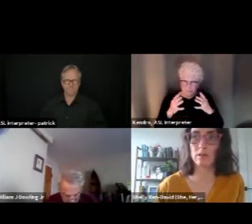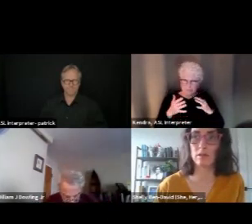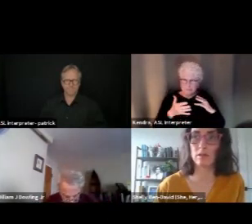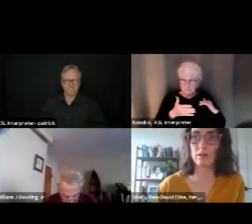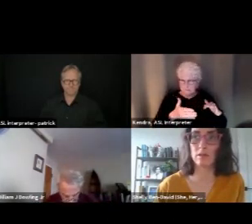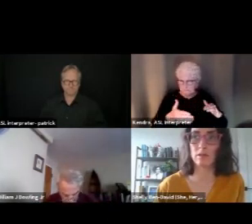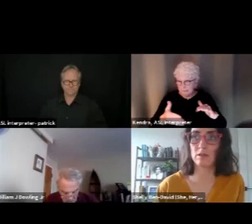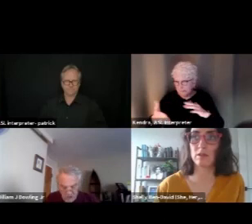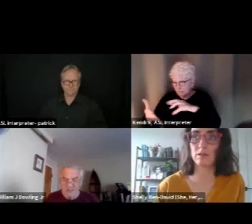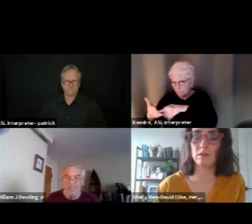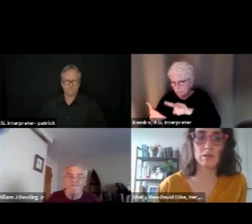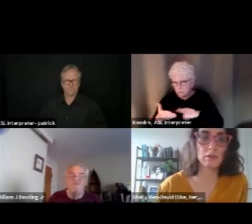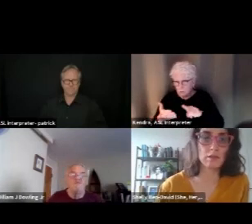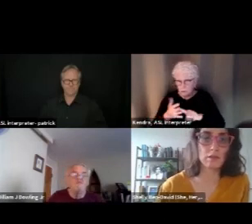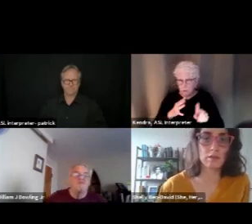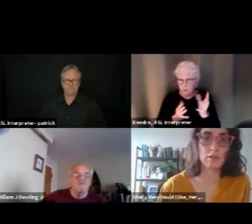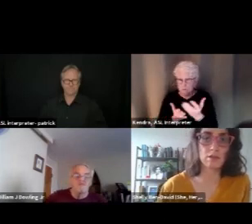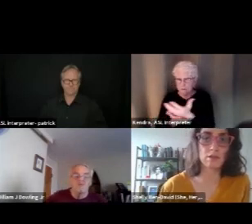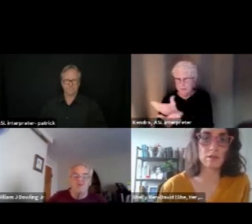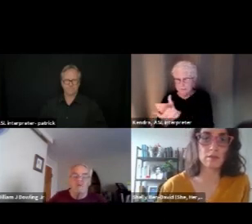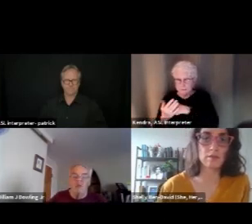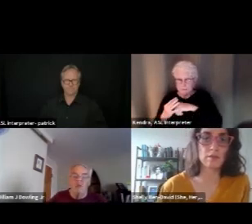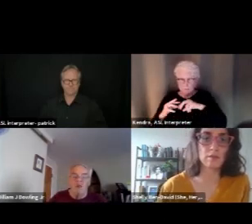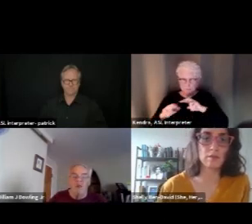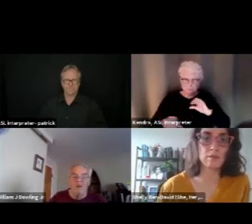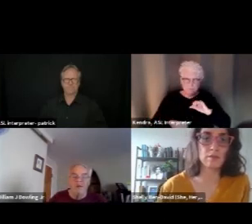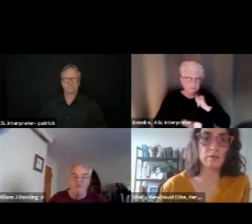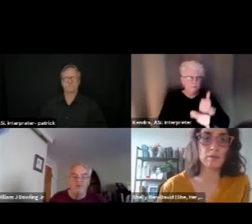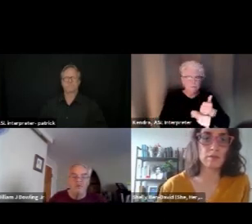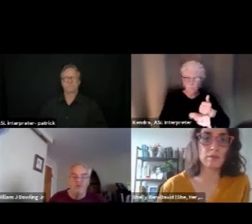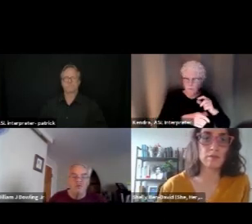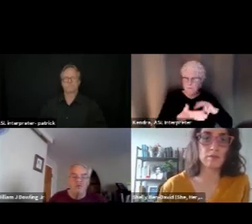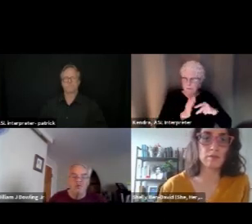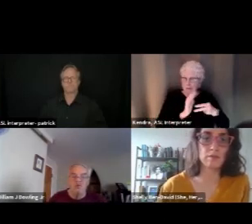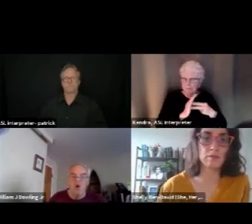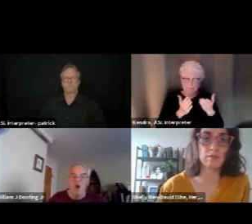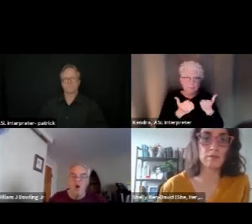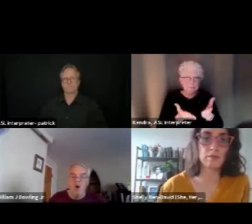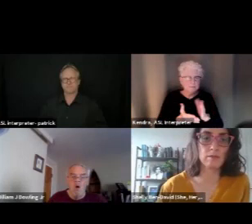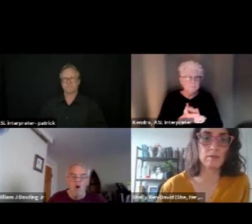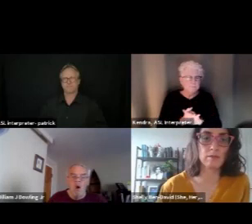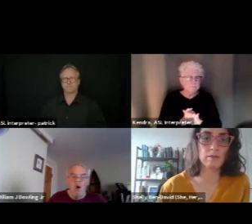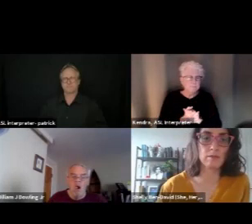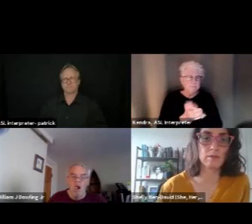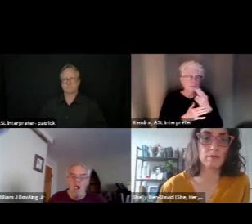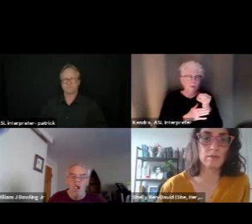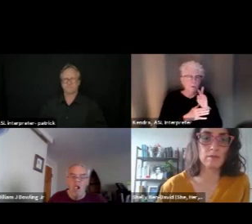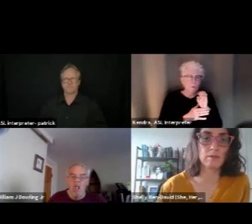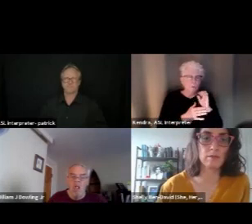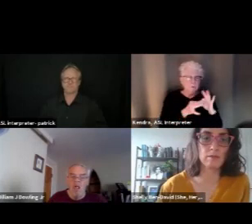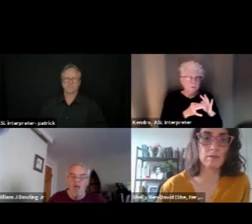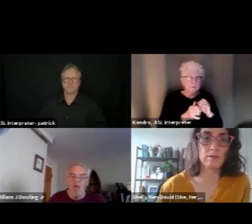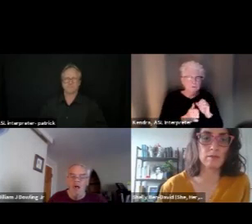sense of what it all meant. And so in this model, recovery involves connectedness, hope and optimism,